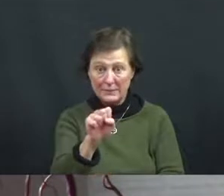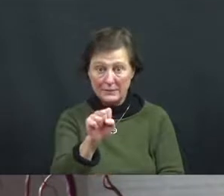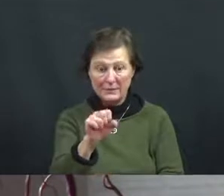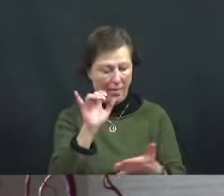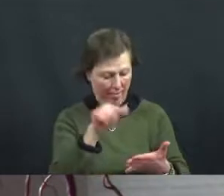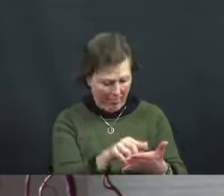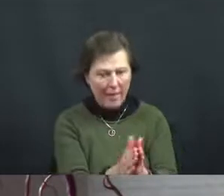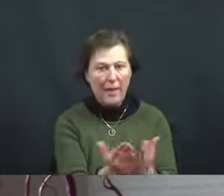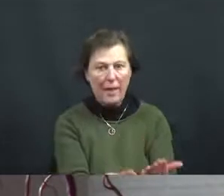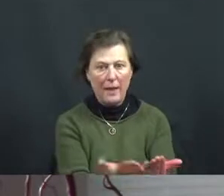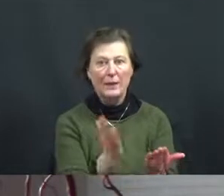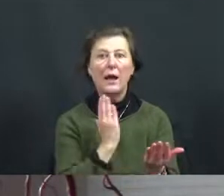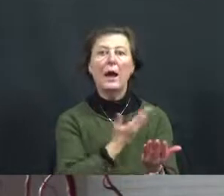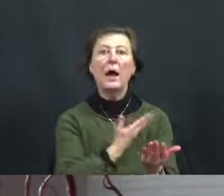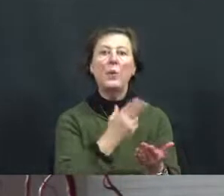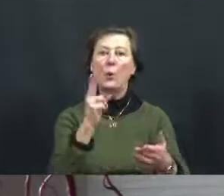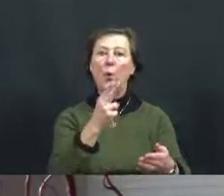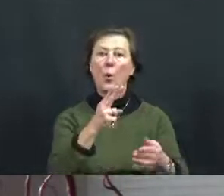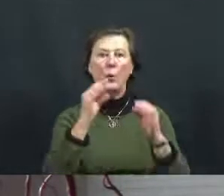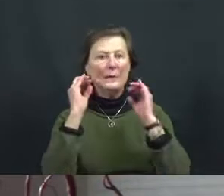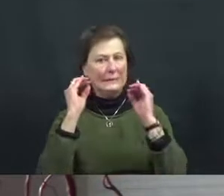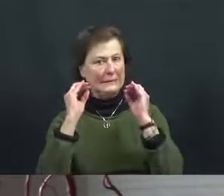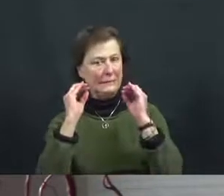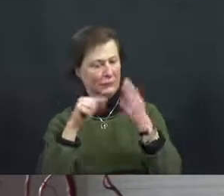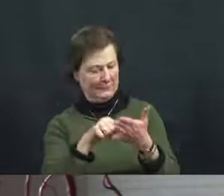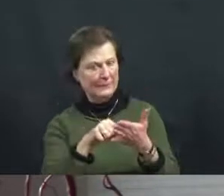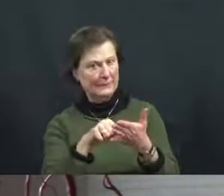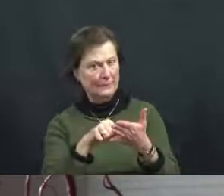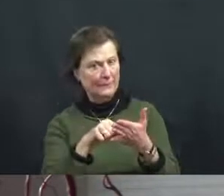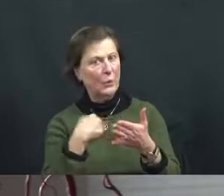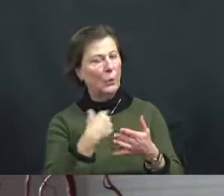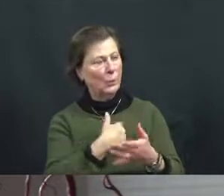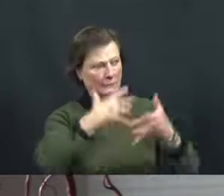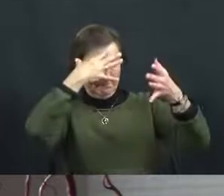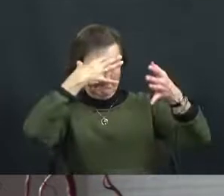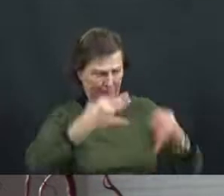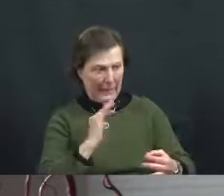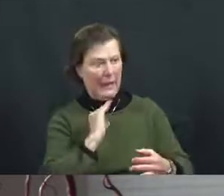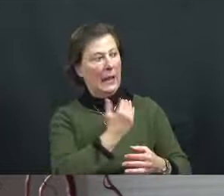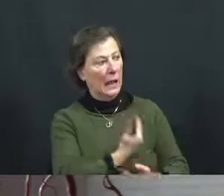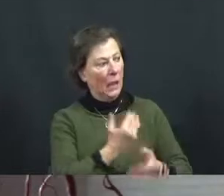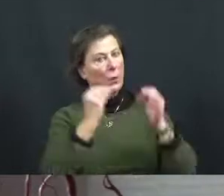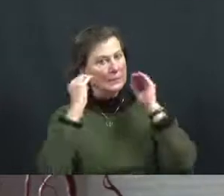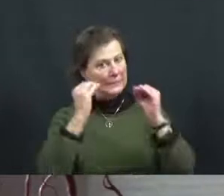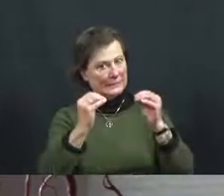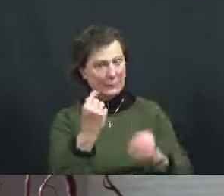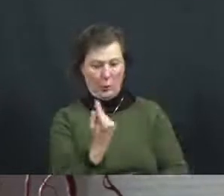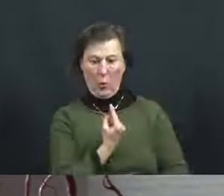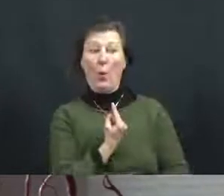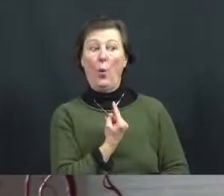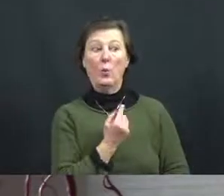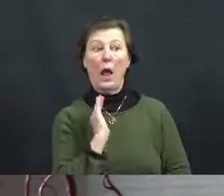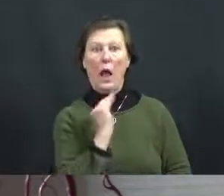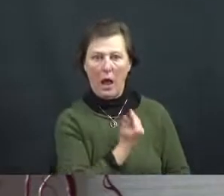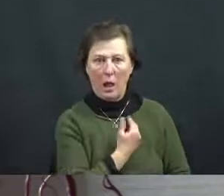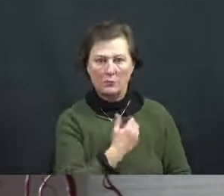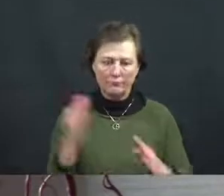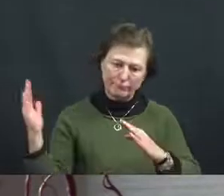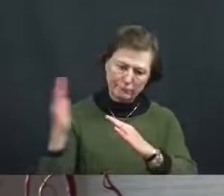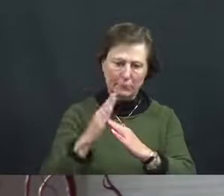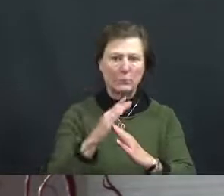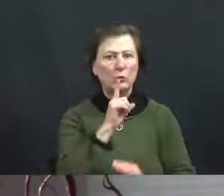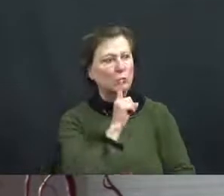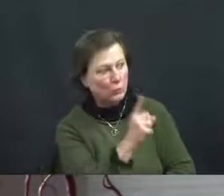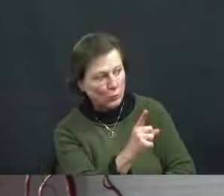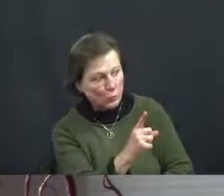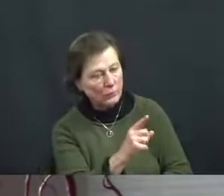holy teachings. We've come to the firm conclusion that our teachings alone are true. Therefore, it follows